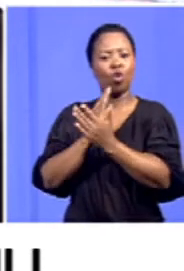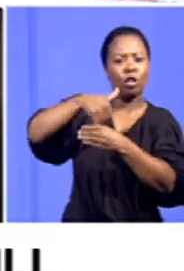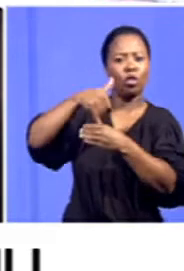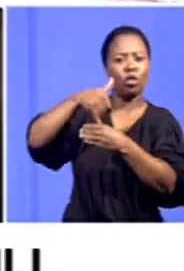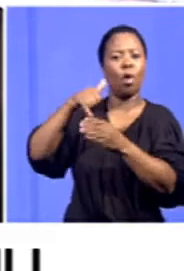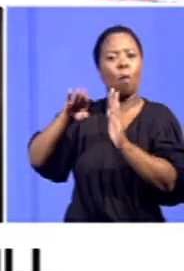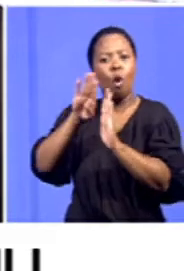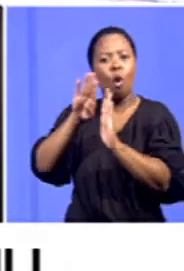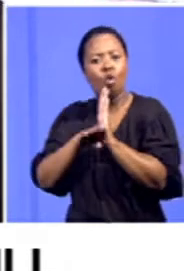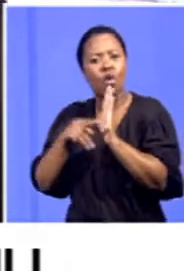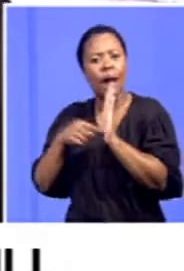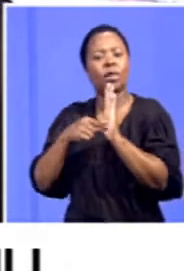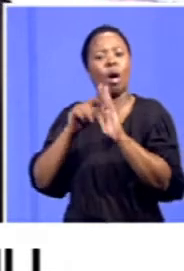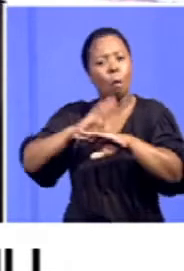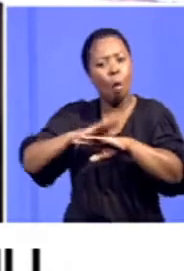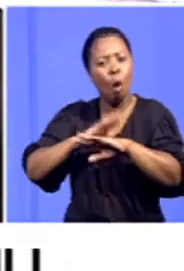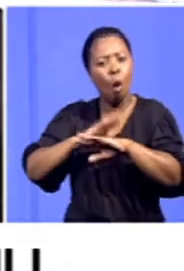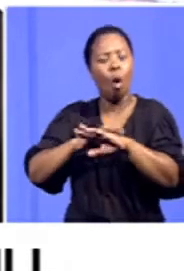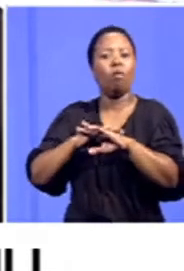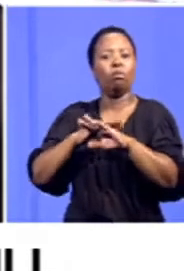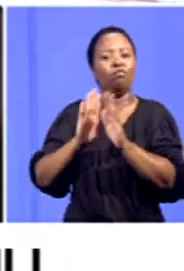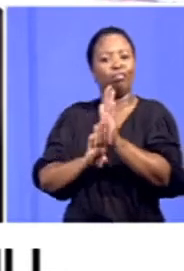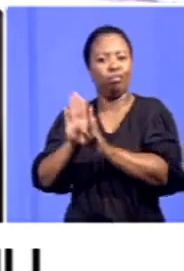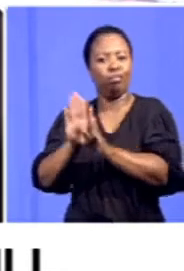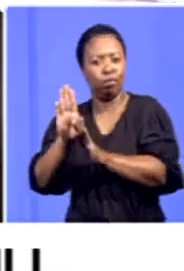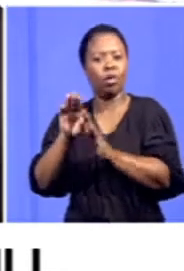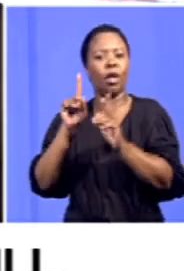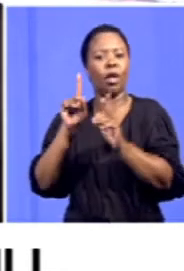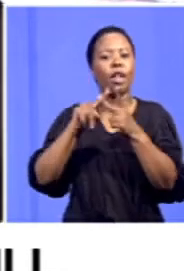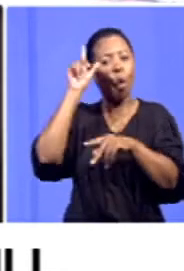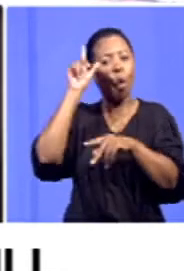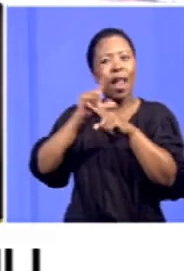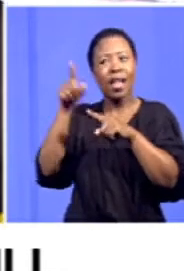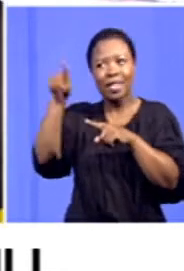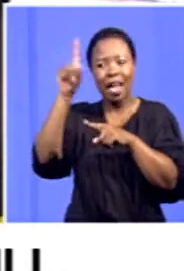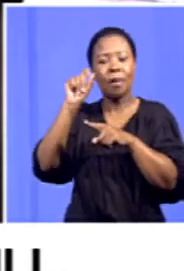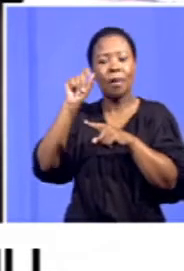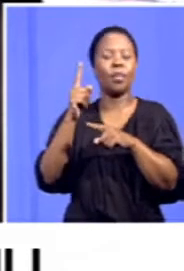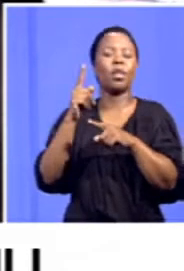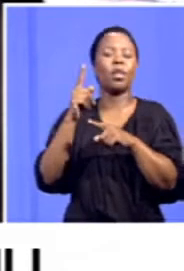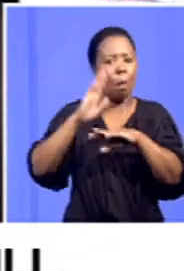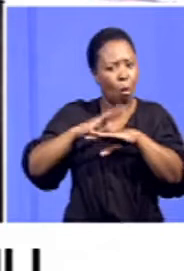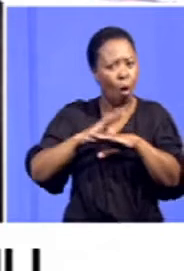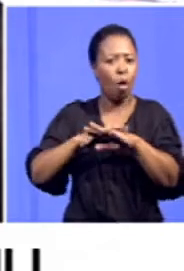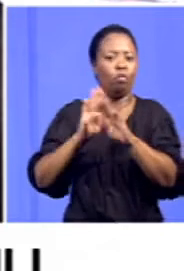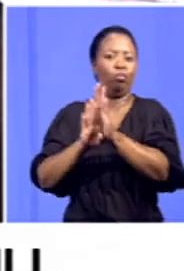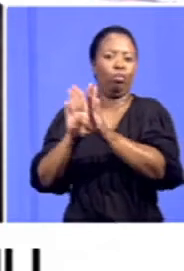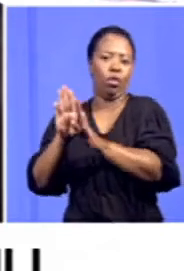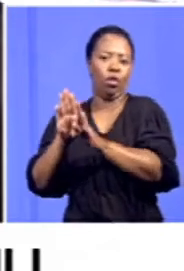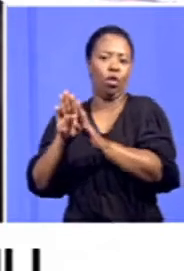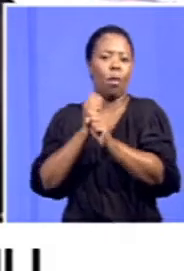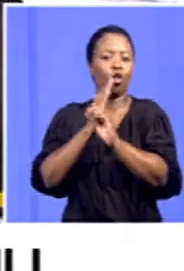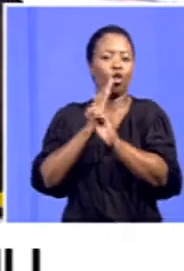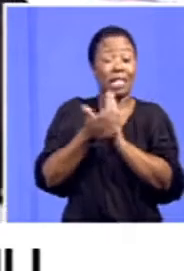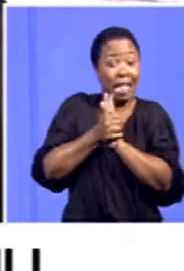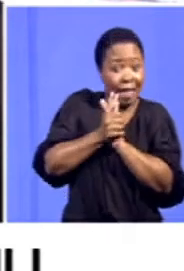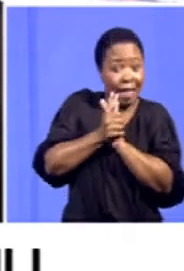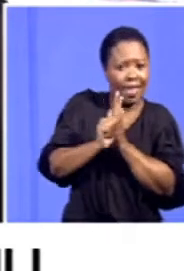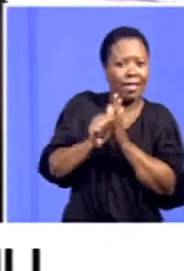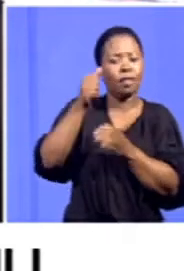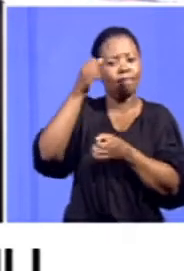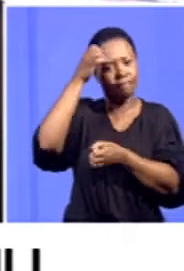is happening in our TVET colleges, to recalibrate what is happening there, so that you are actually creating the necessary skills, knowledge and expertise that